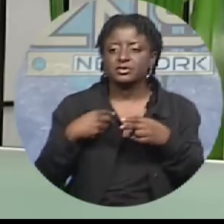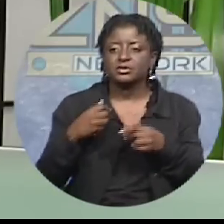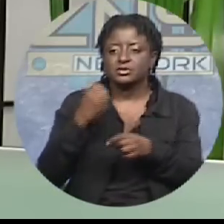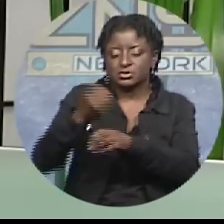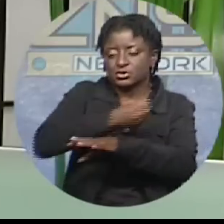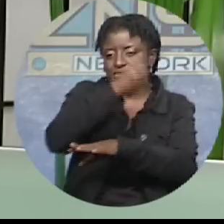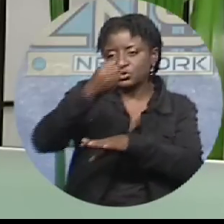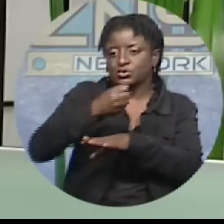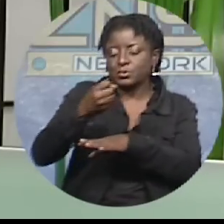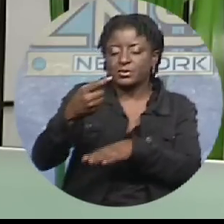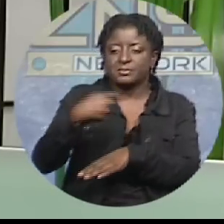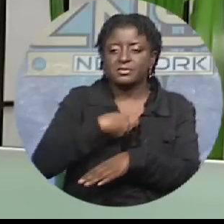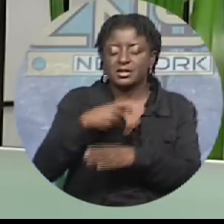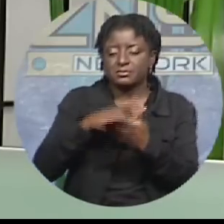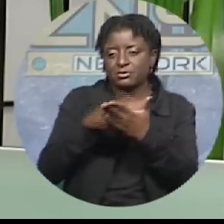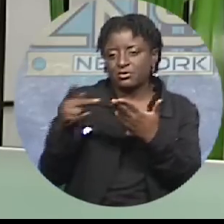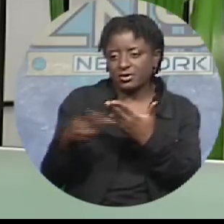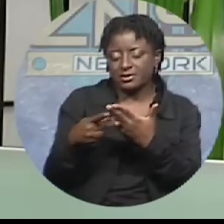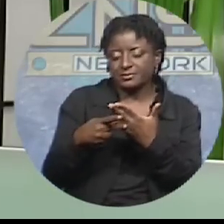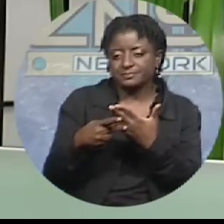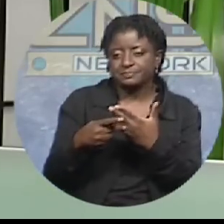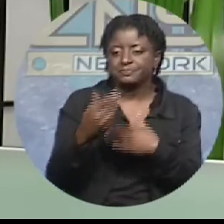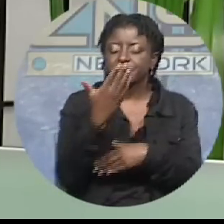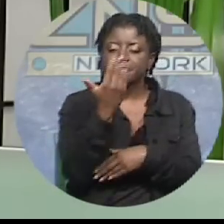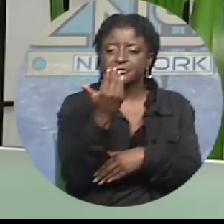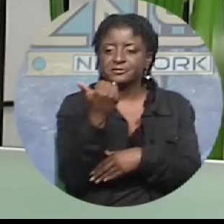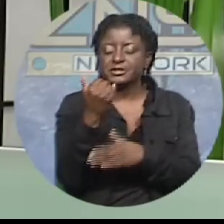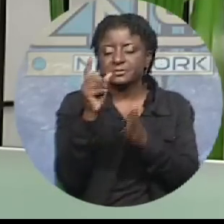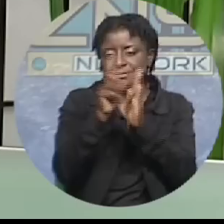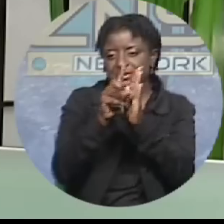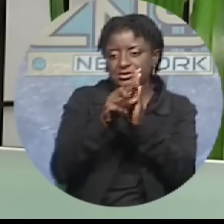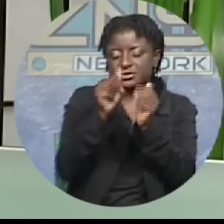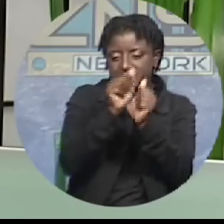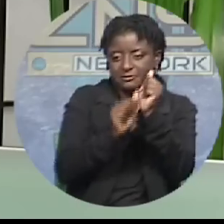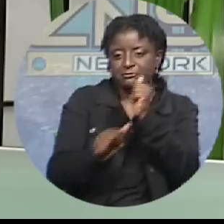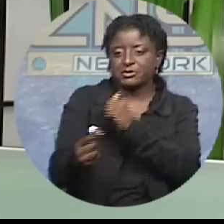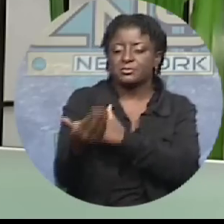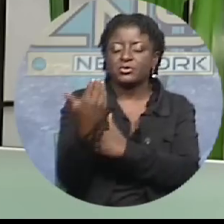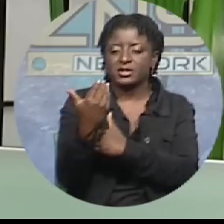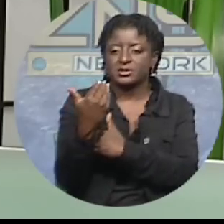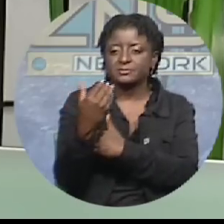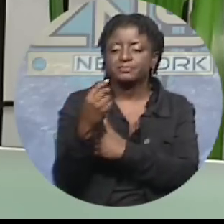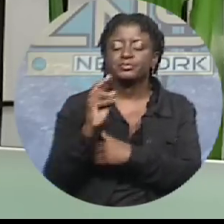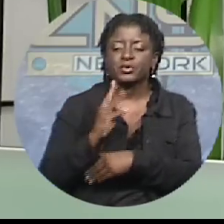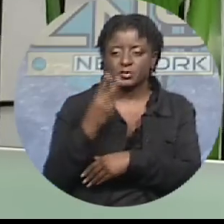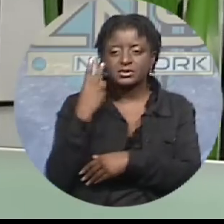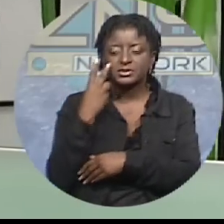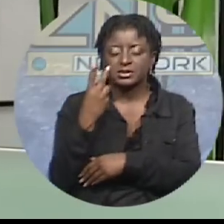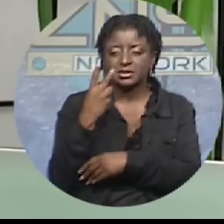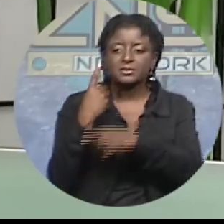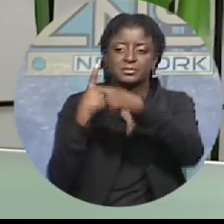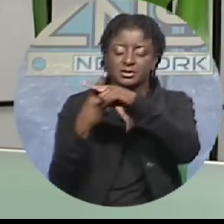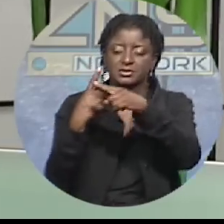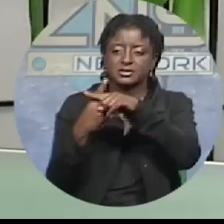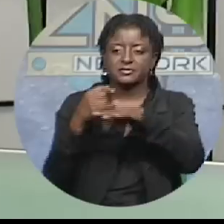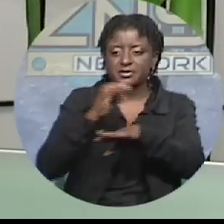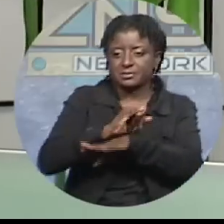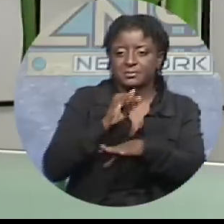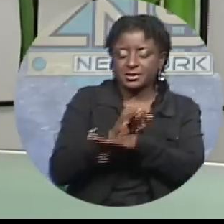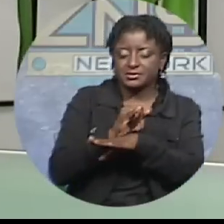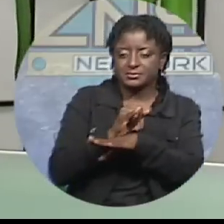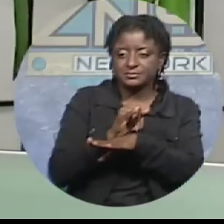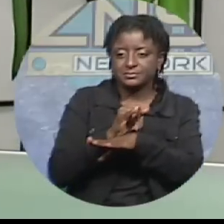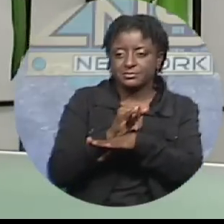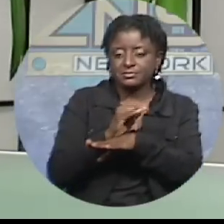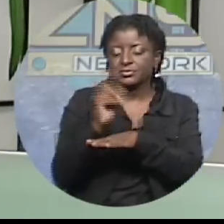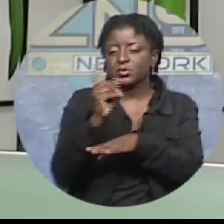primary school that takes 15 minutes every morning, that we have seen a positive impact in a particular school where children were